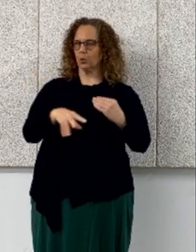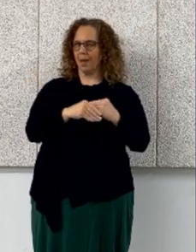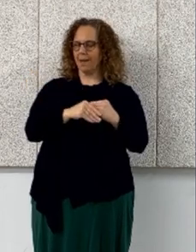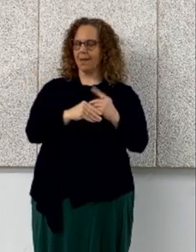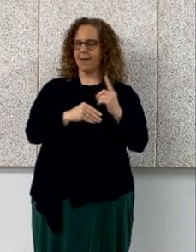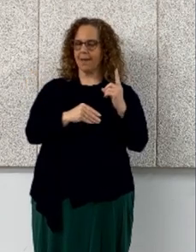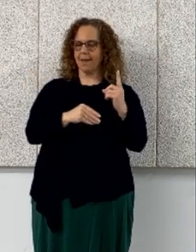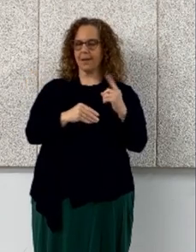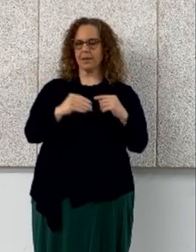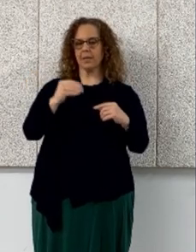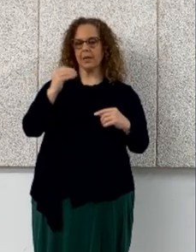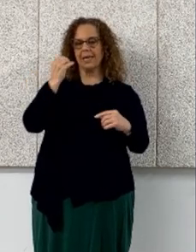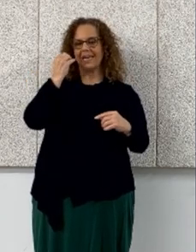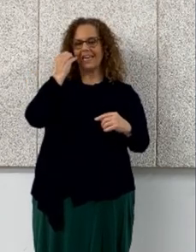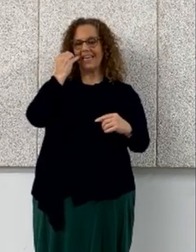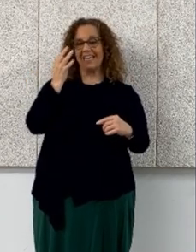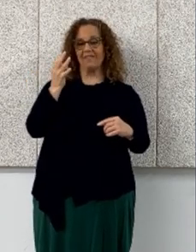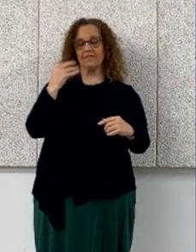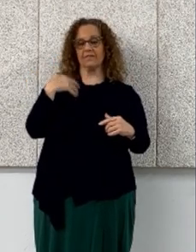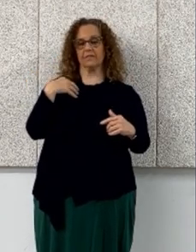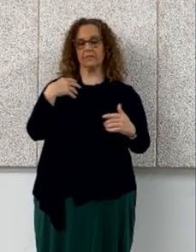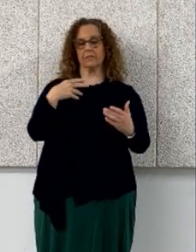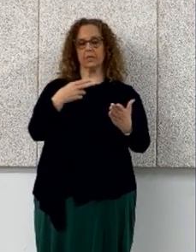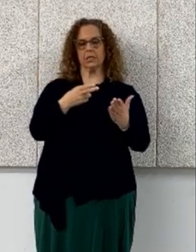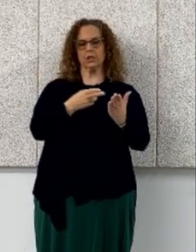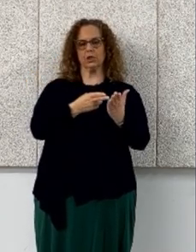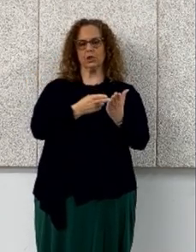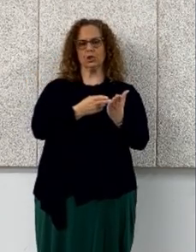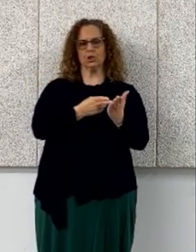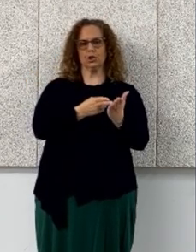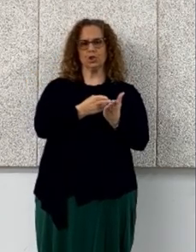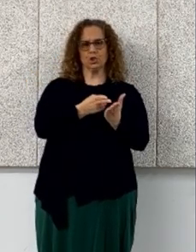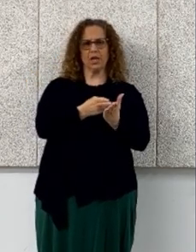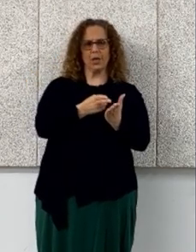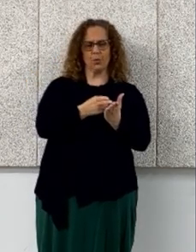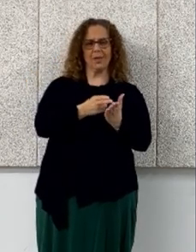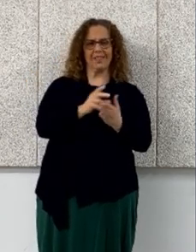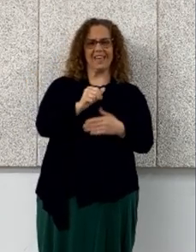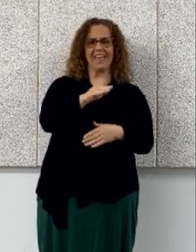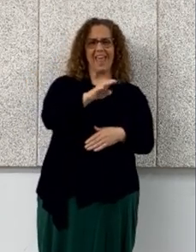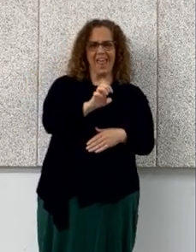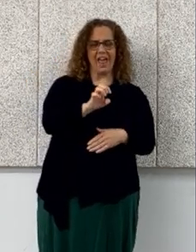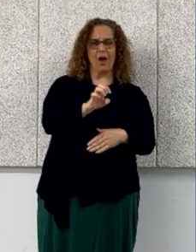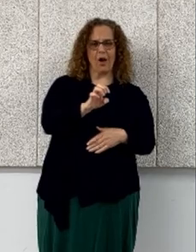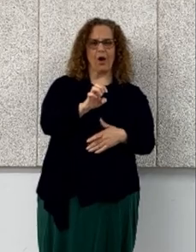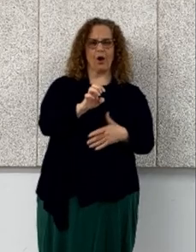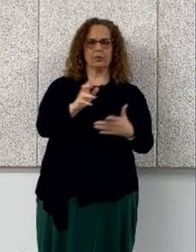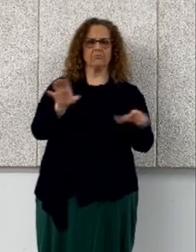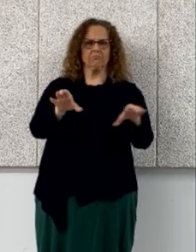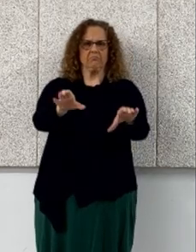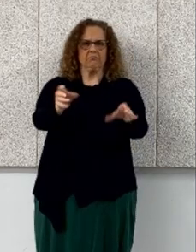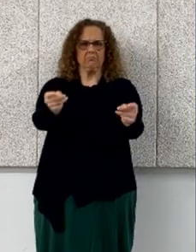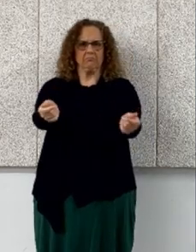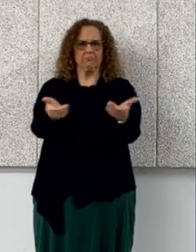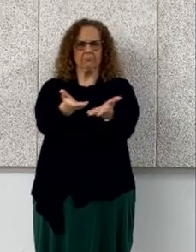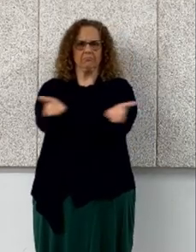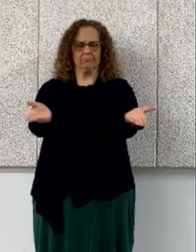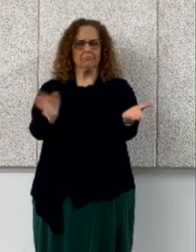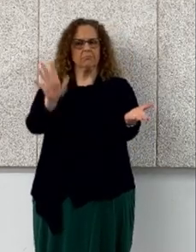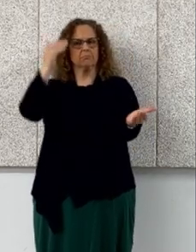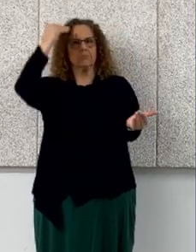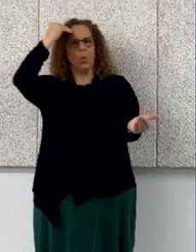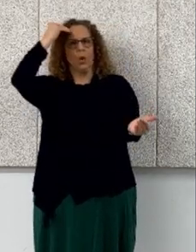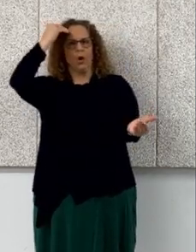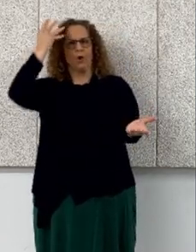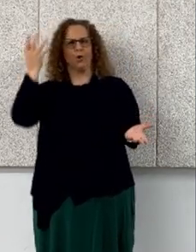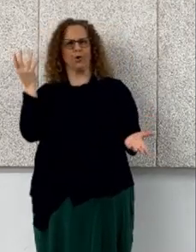if you don't genuinely care and you ask, it's actively demotivating. Yeah. Yes. It's conscious, right? Mm-hmm. And